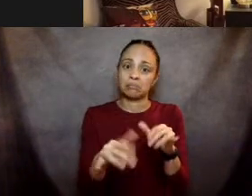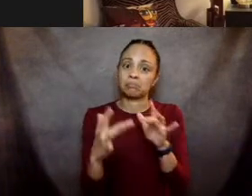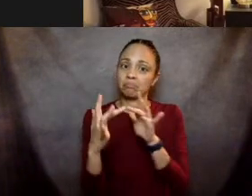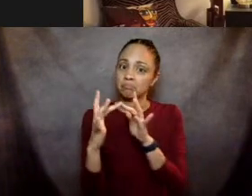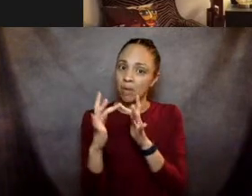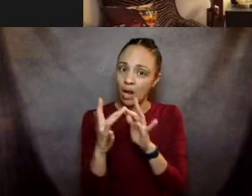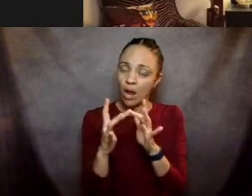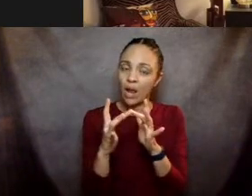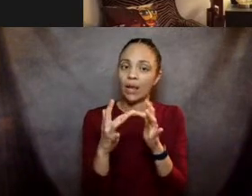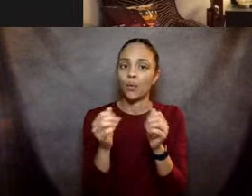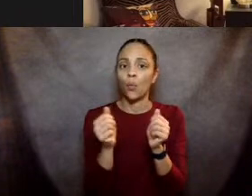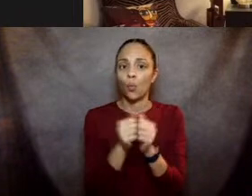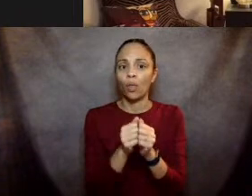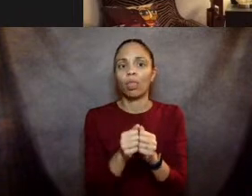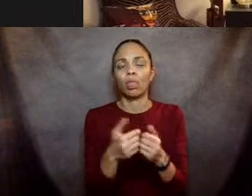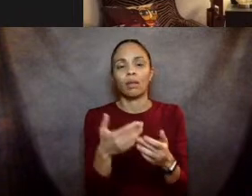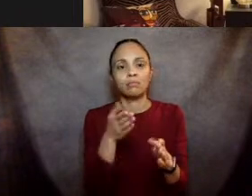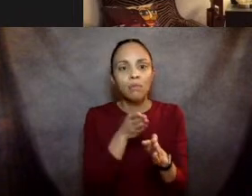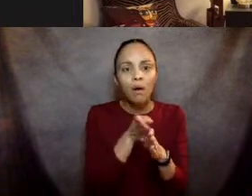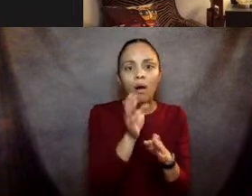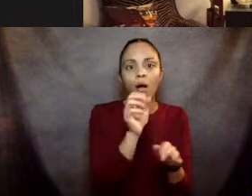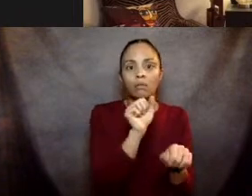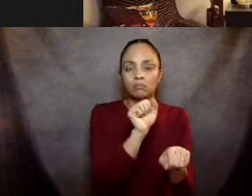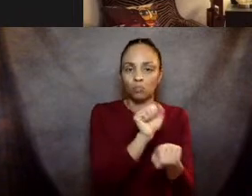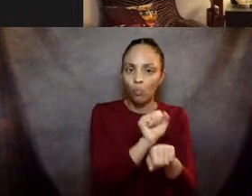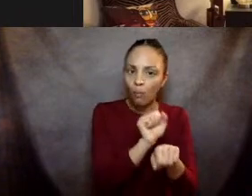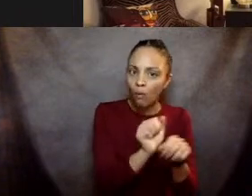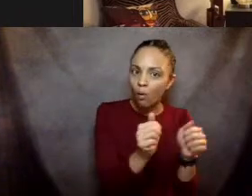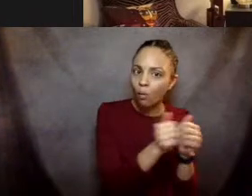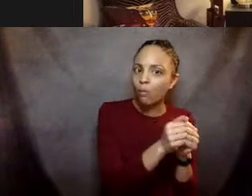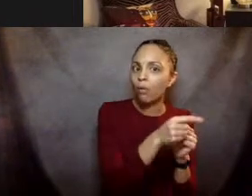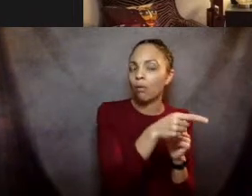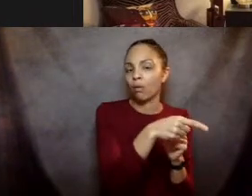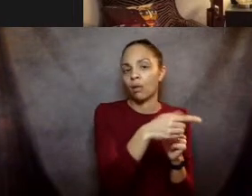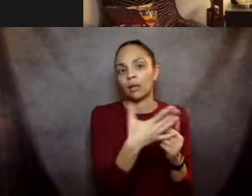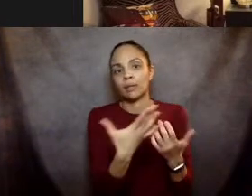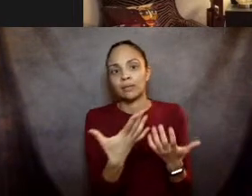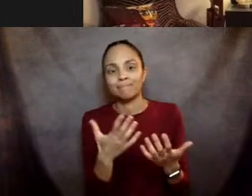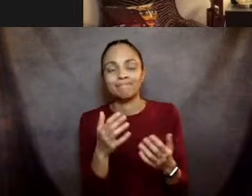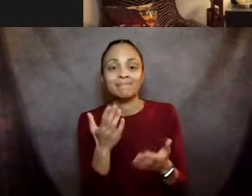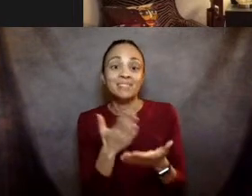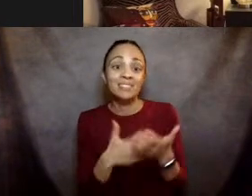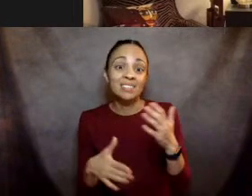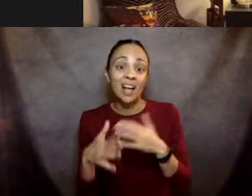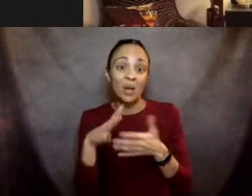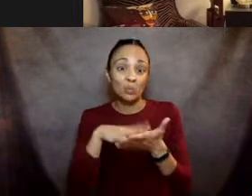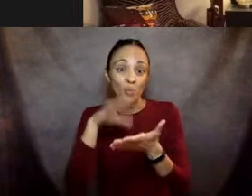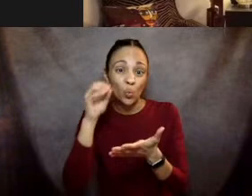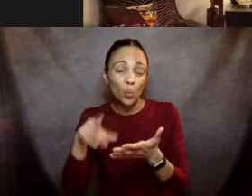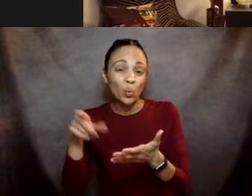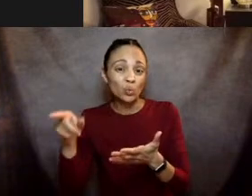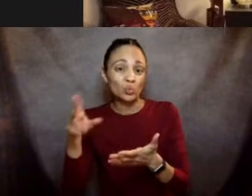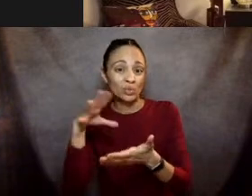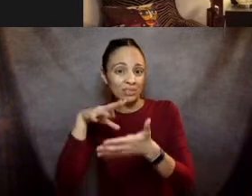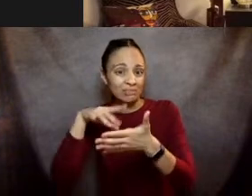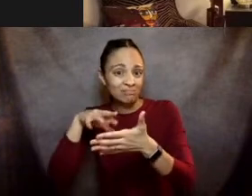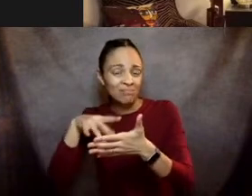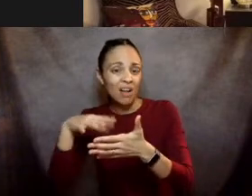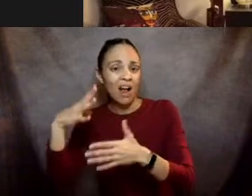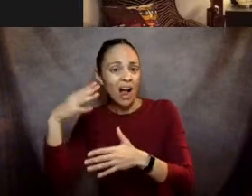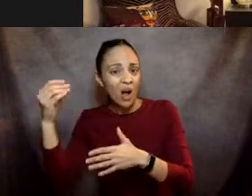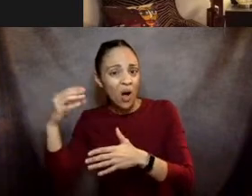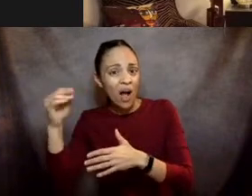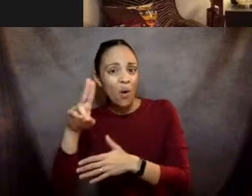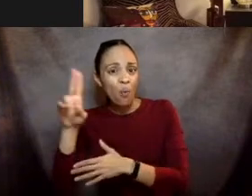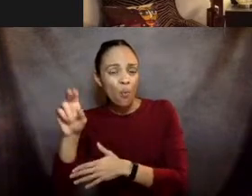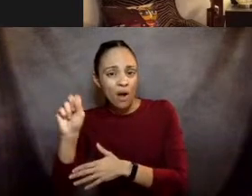other as colleagues. And it's allowed some of our students who are in foreign countries, as well as in this country, in